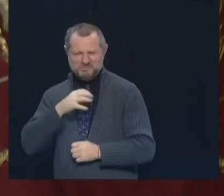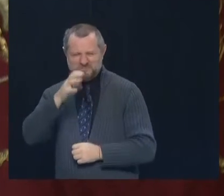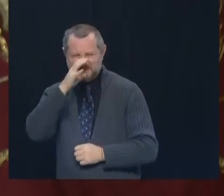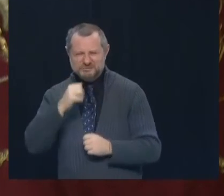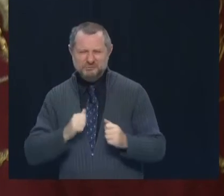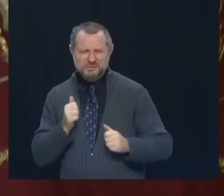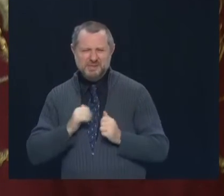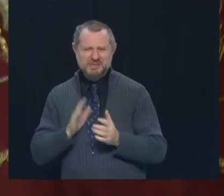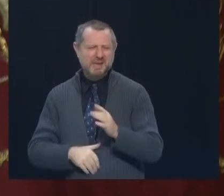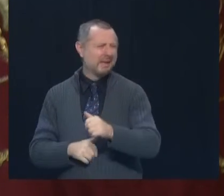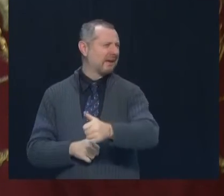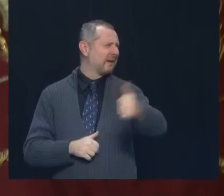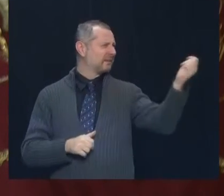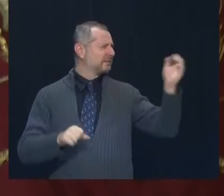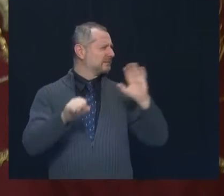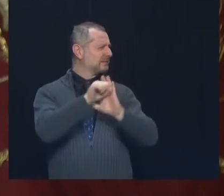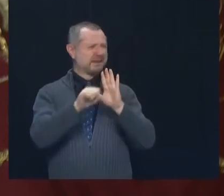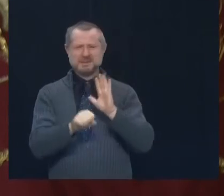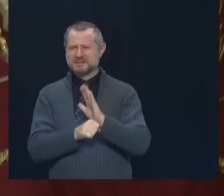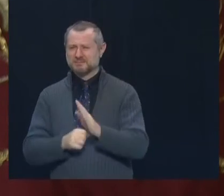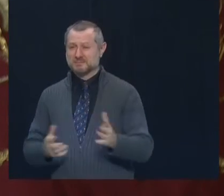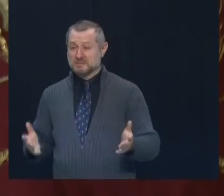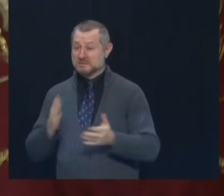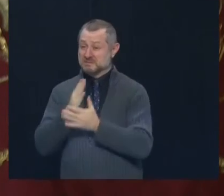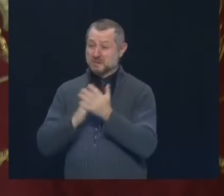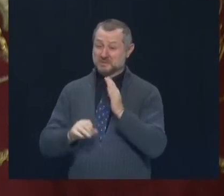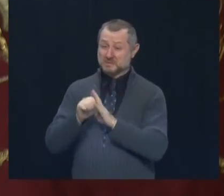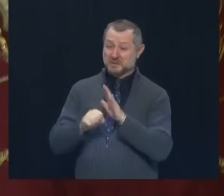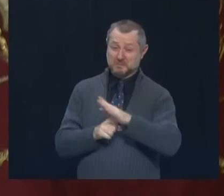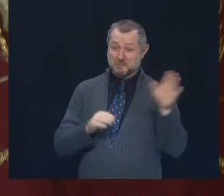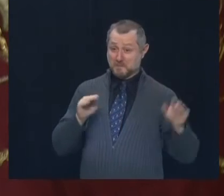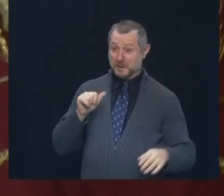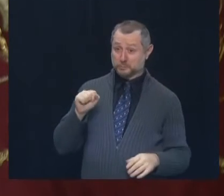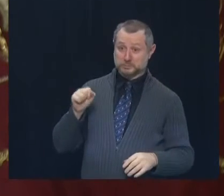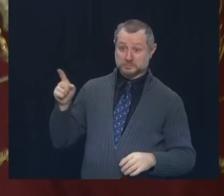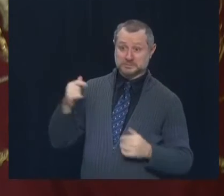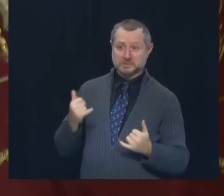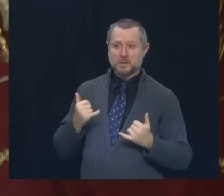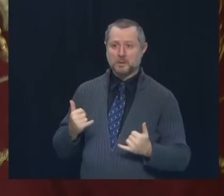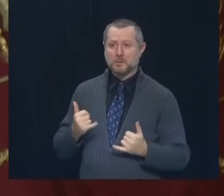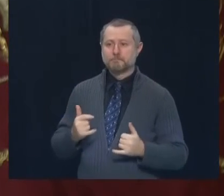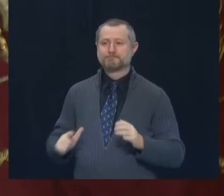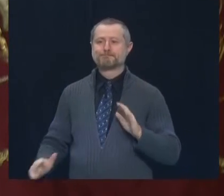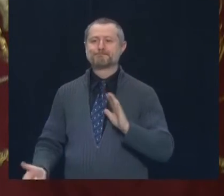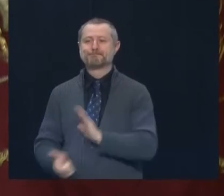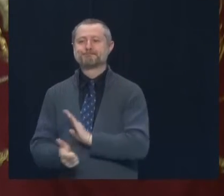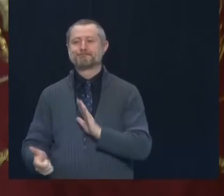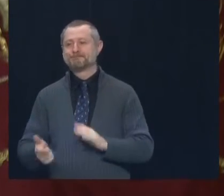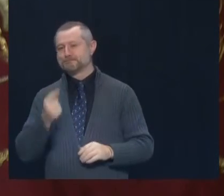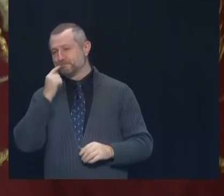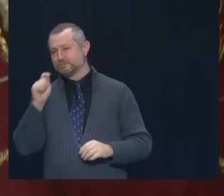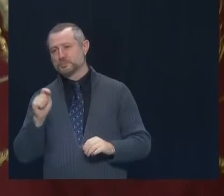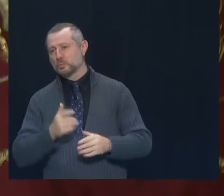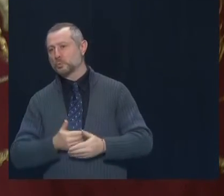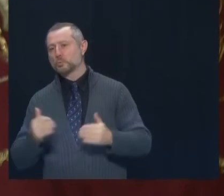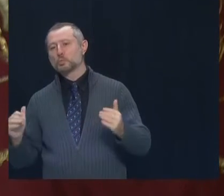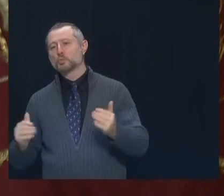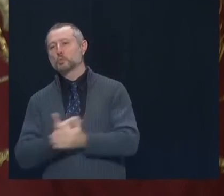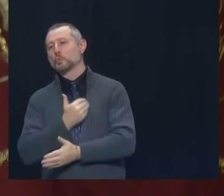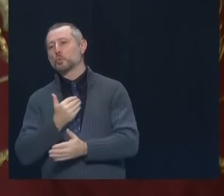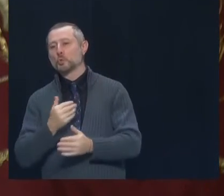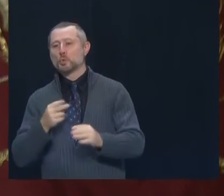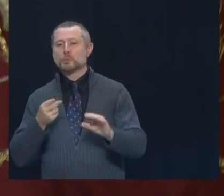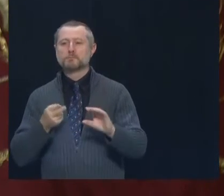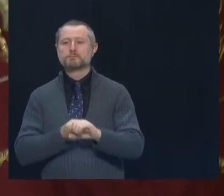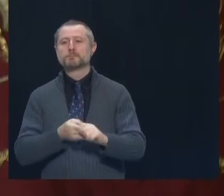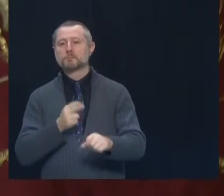There are some states, like Massachusetts, who are now moving to say no new admissions, period, into nursing home. The problem you have then is where